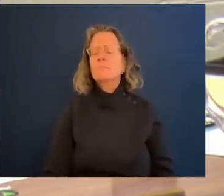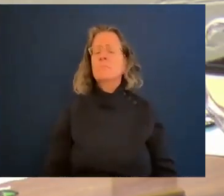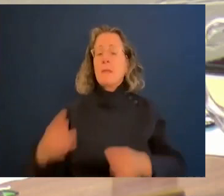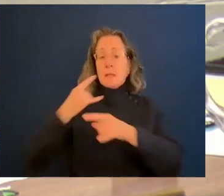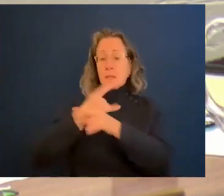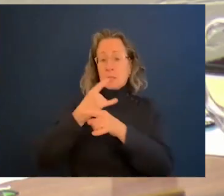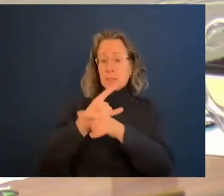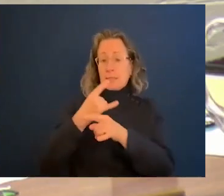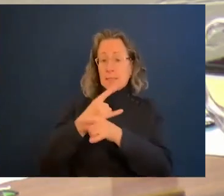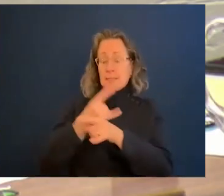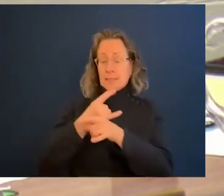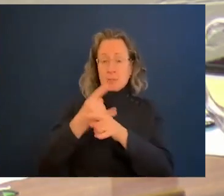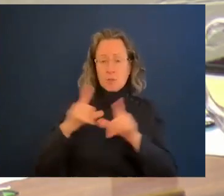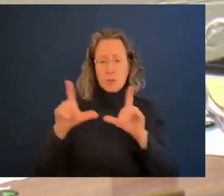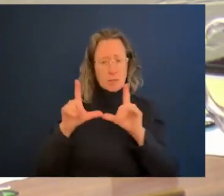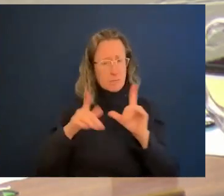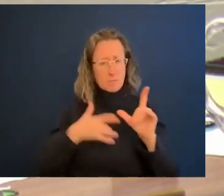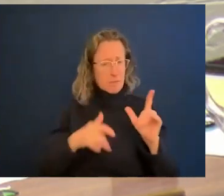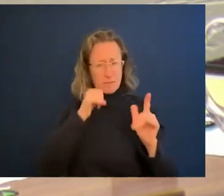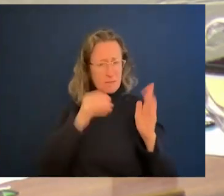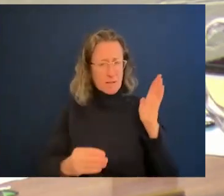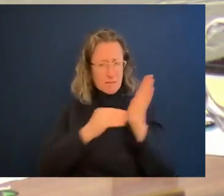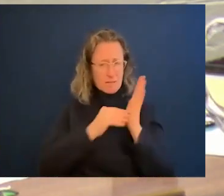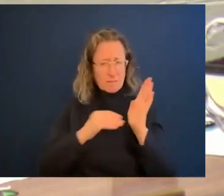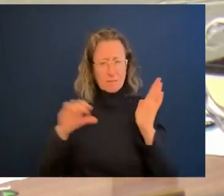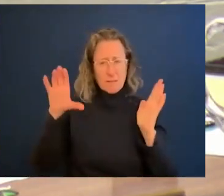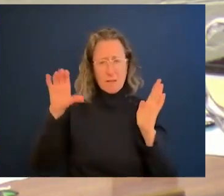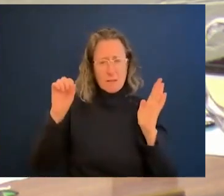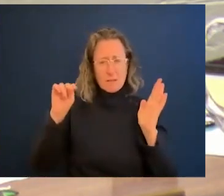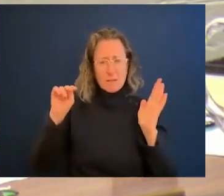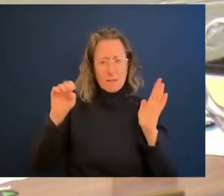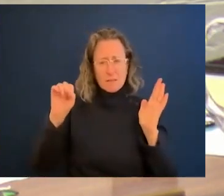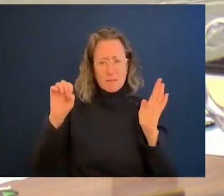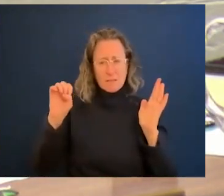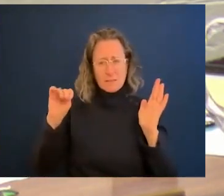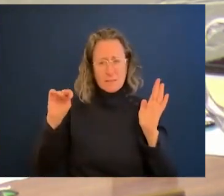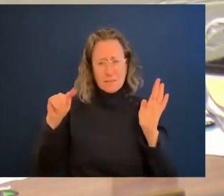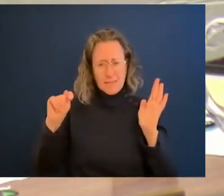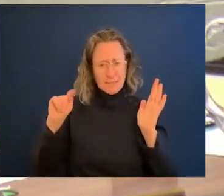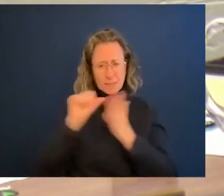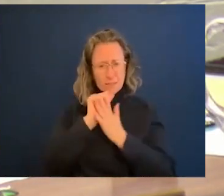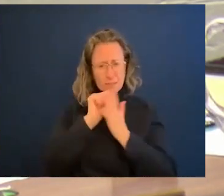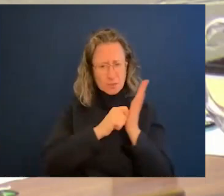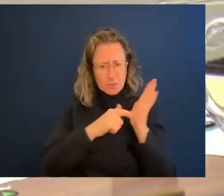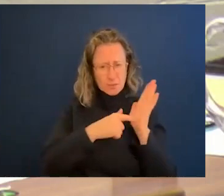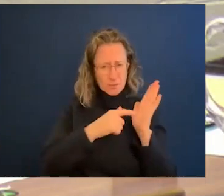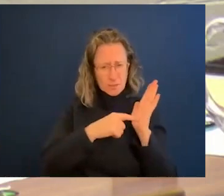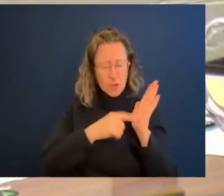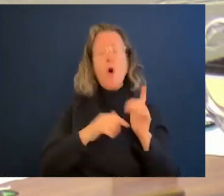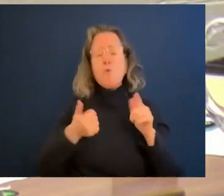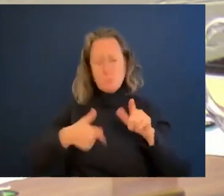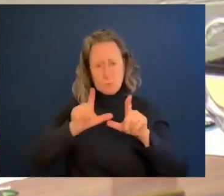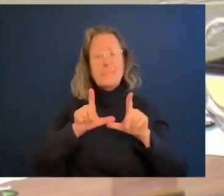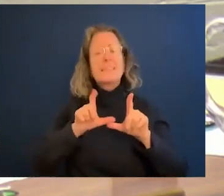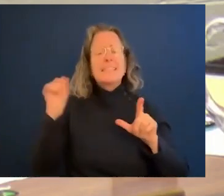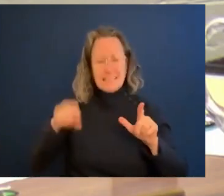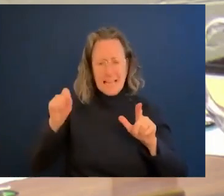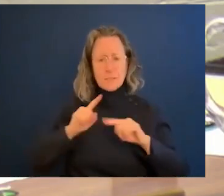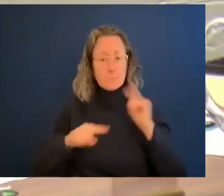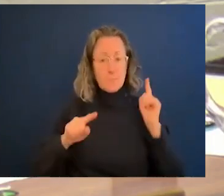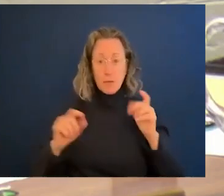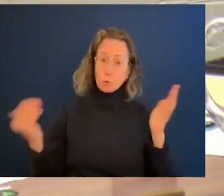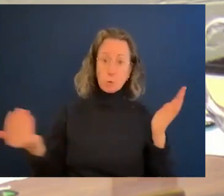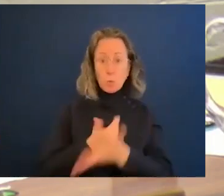licenses on consent agendas we have ones we have definitely put renewals but um